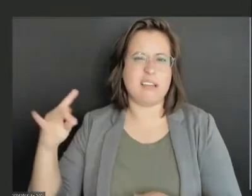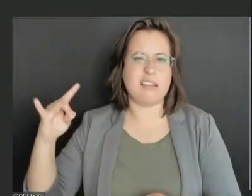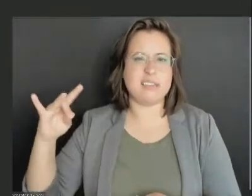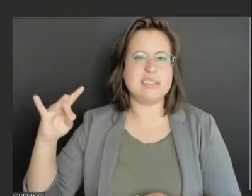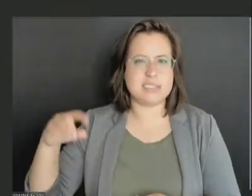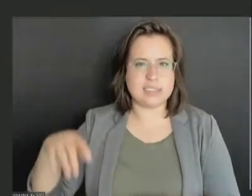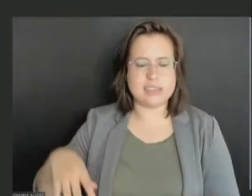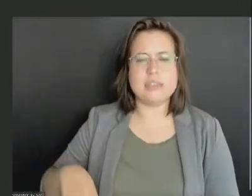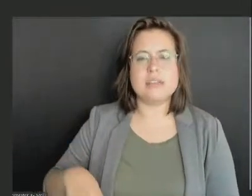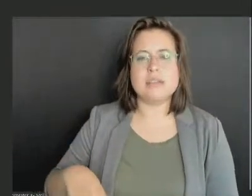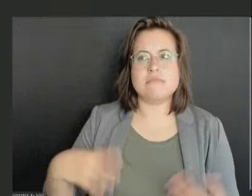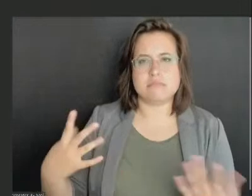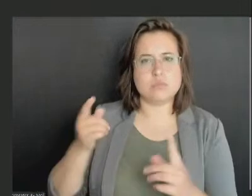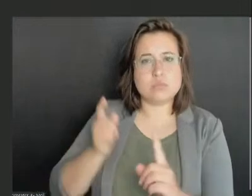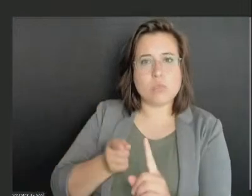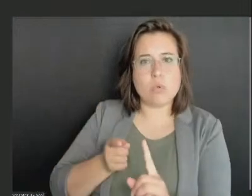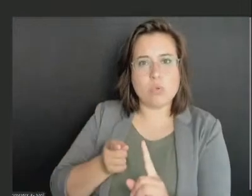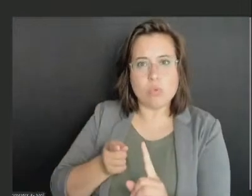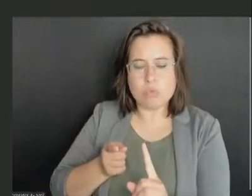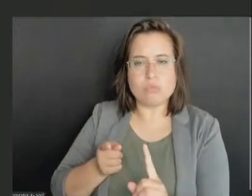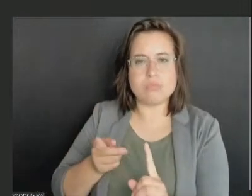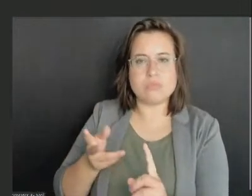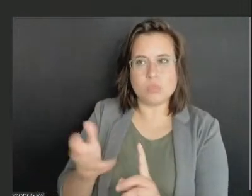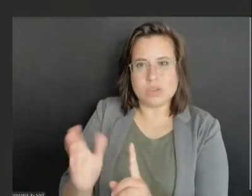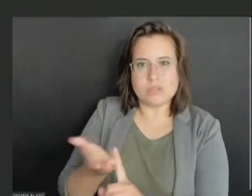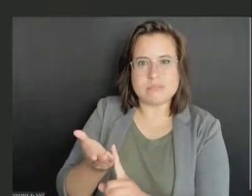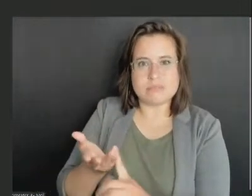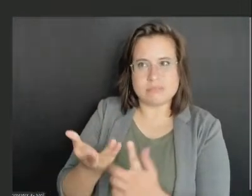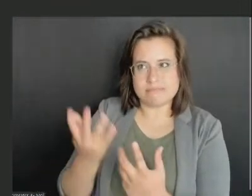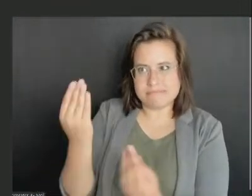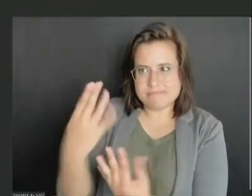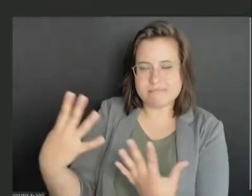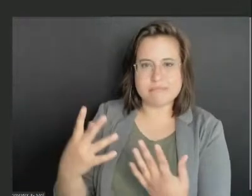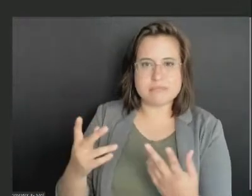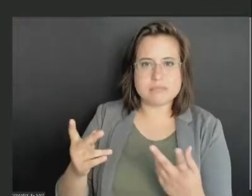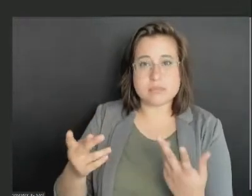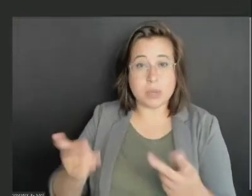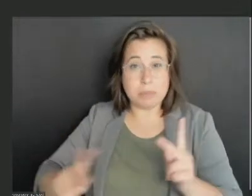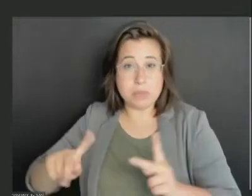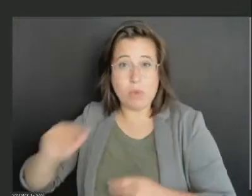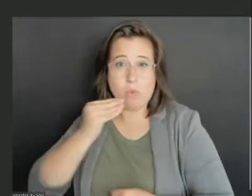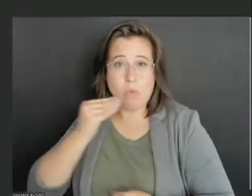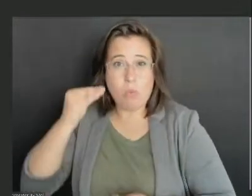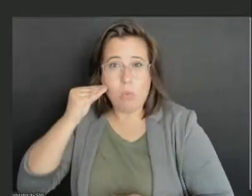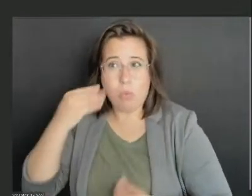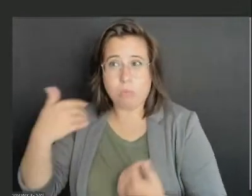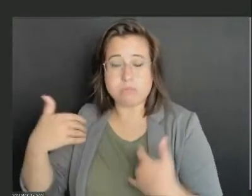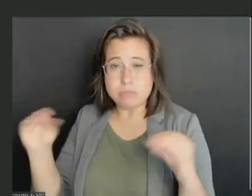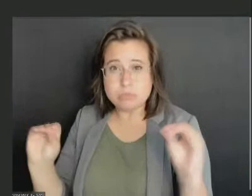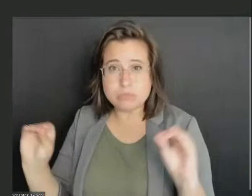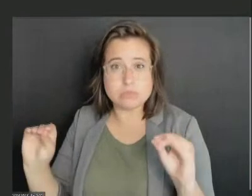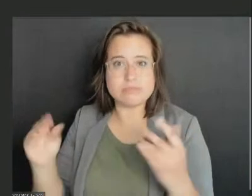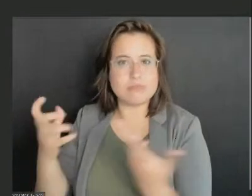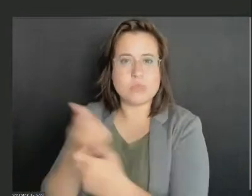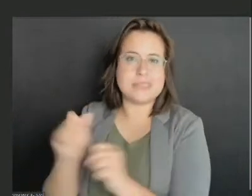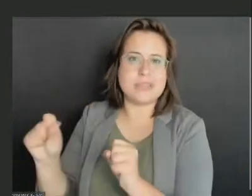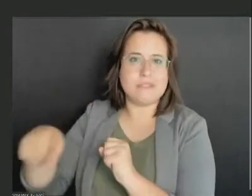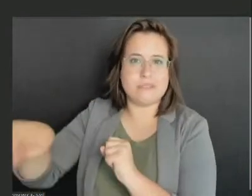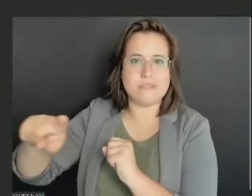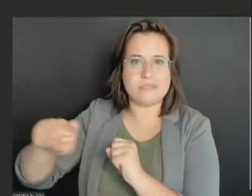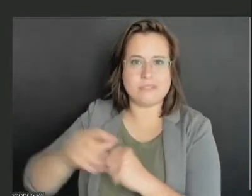want to incentivize and ensure that people experiencing homelessness are kept safe from this pandemic. I will say that